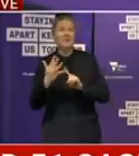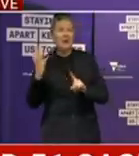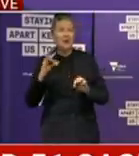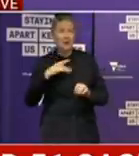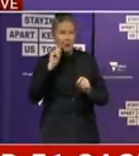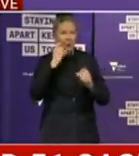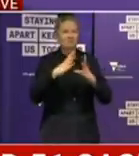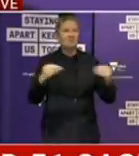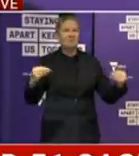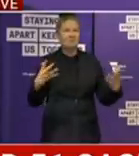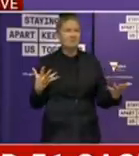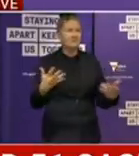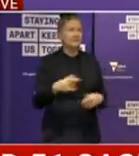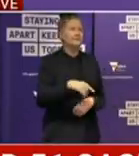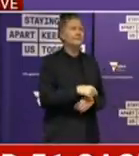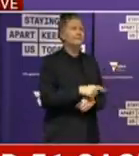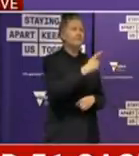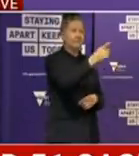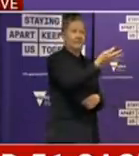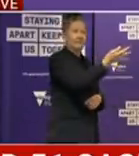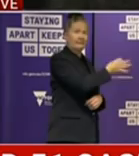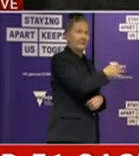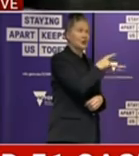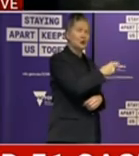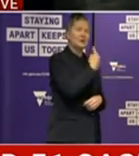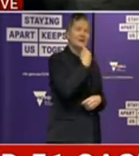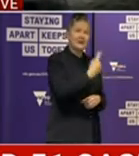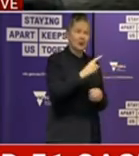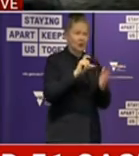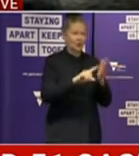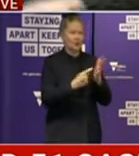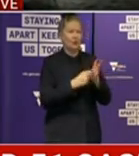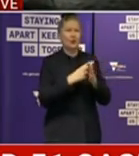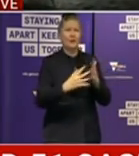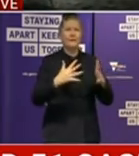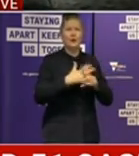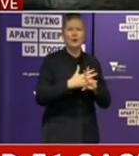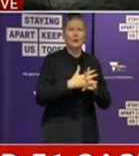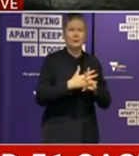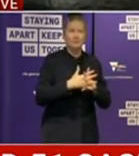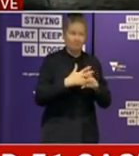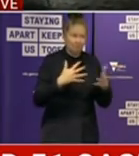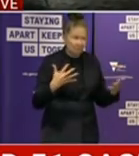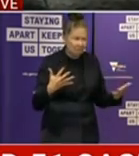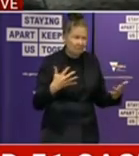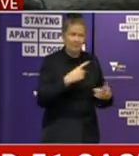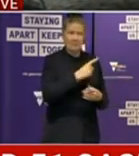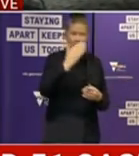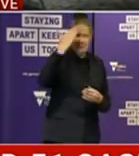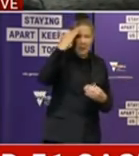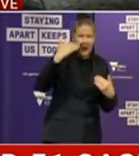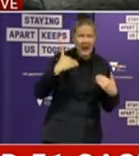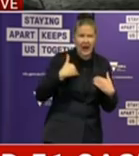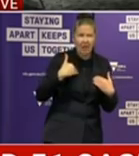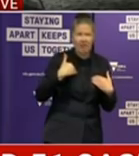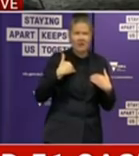Sorry, You just said that curfew was a loaded phrase. You use those. Well, it is. It is, So, I think. given that and mental health and all the reasons that just have been spelt